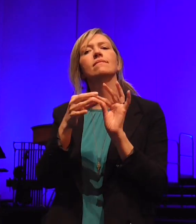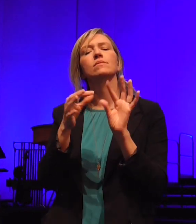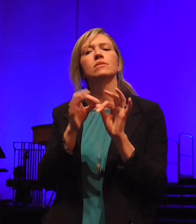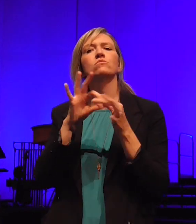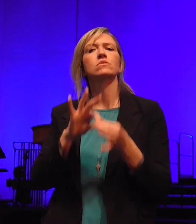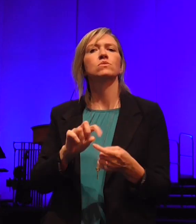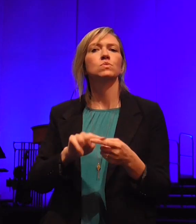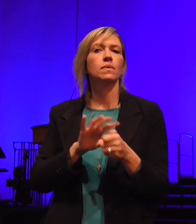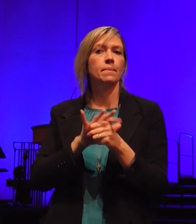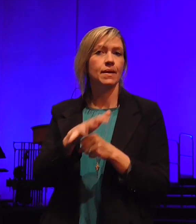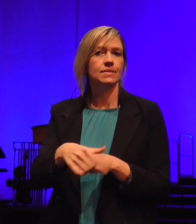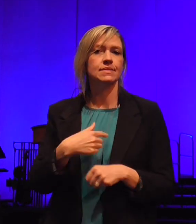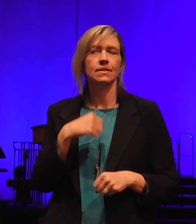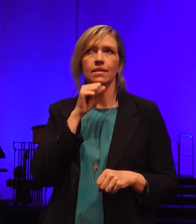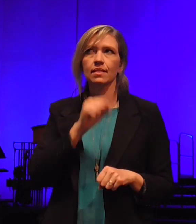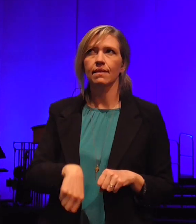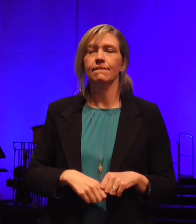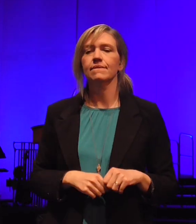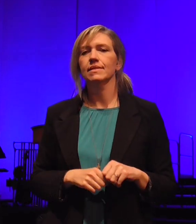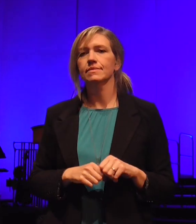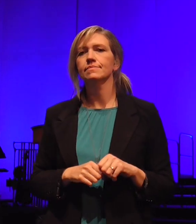love.